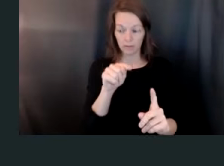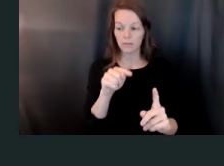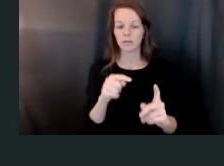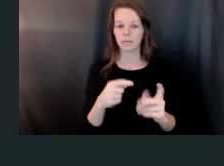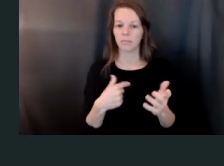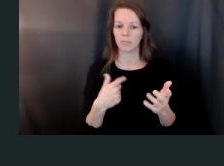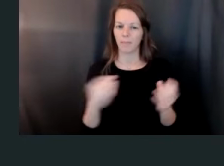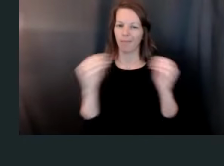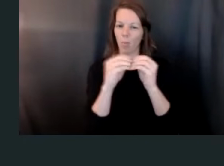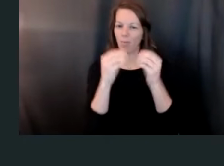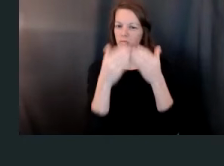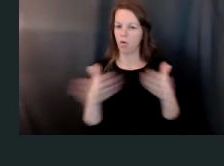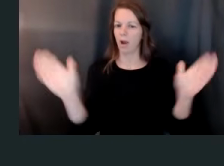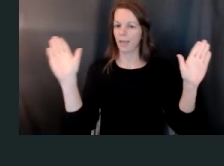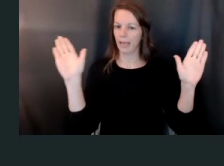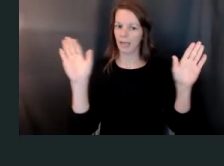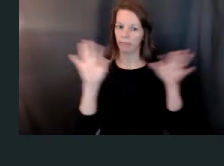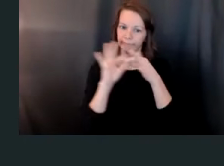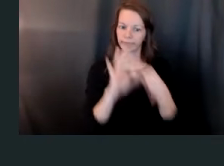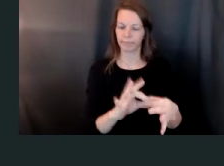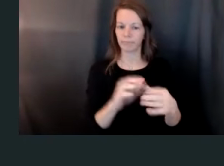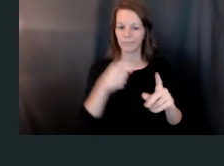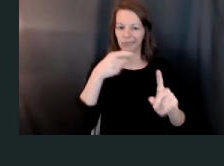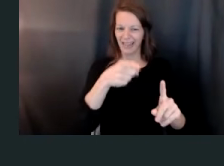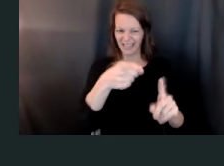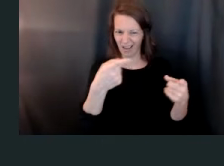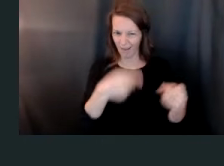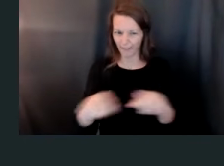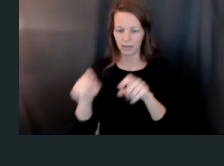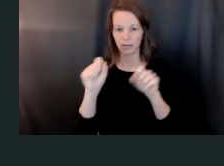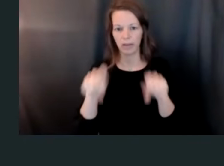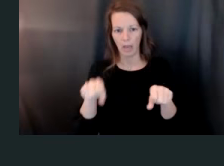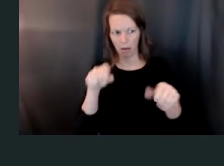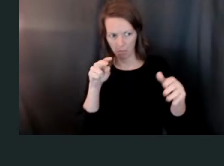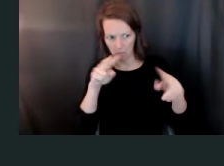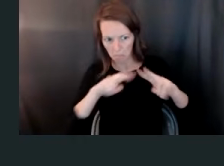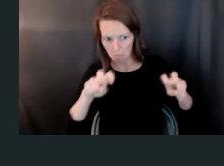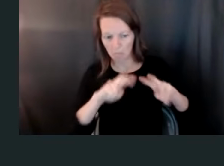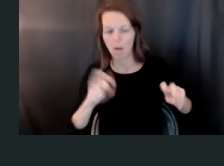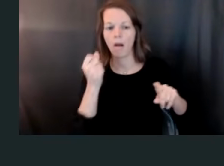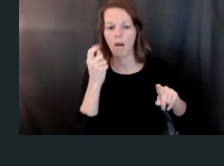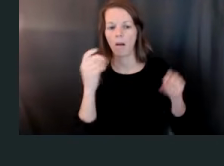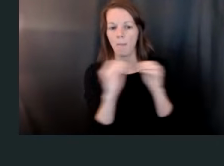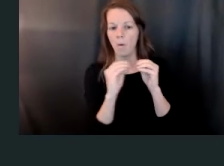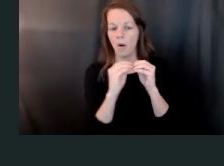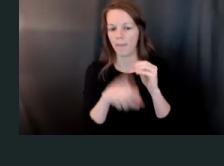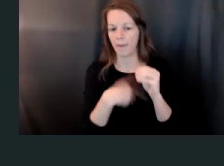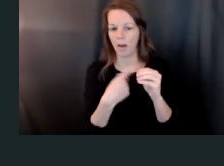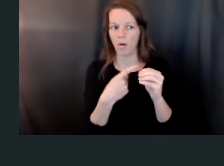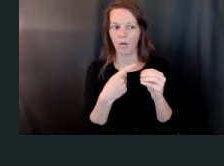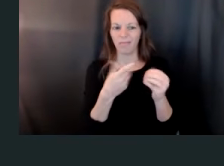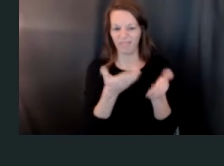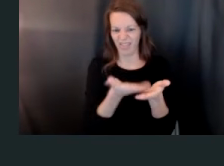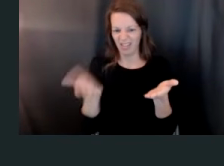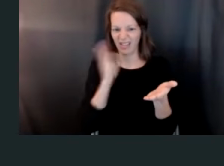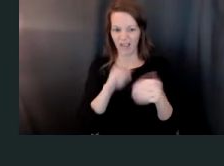be more broadly addressing how this particular phenomena can give us insights into some of the factors that